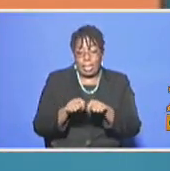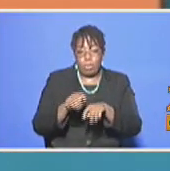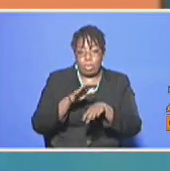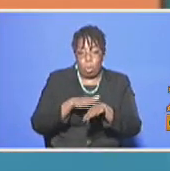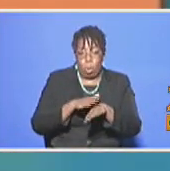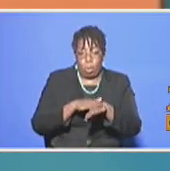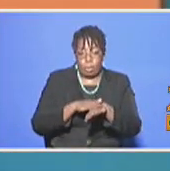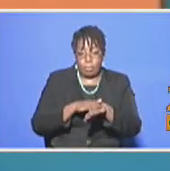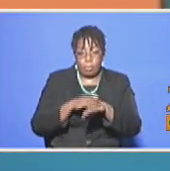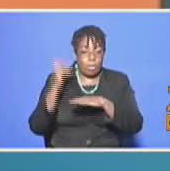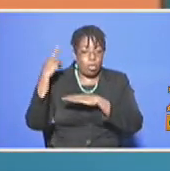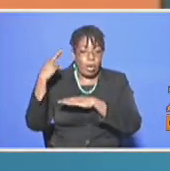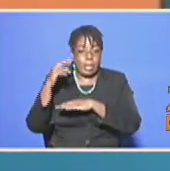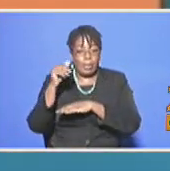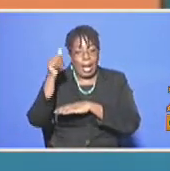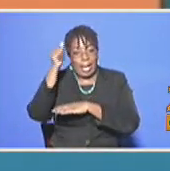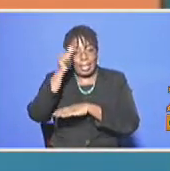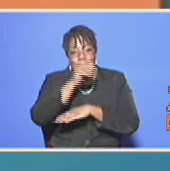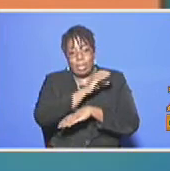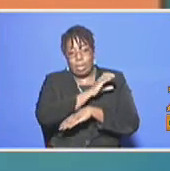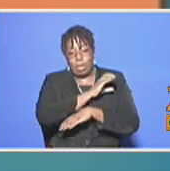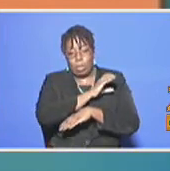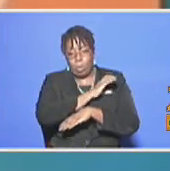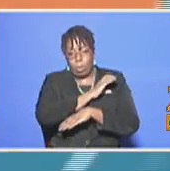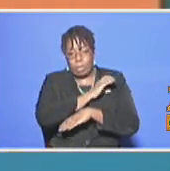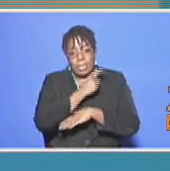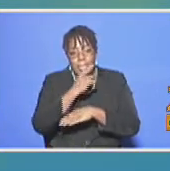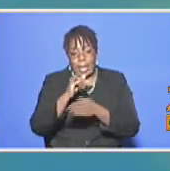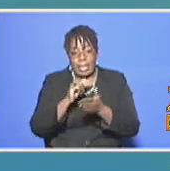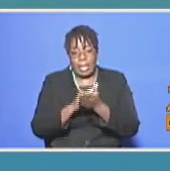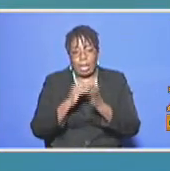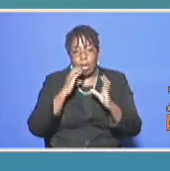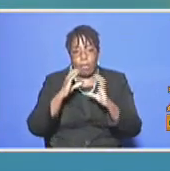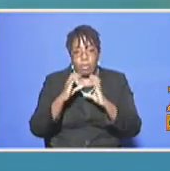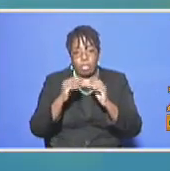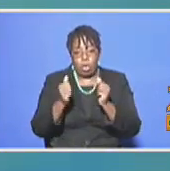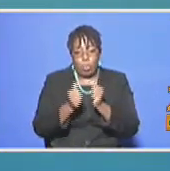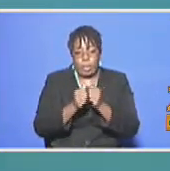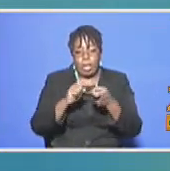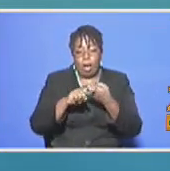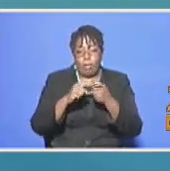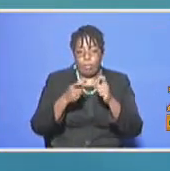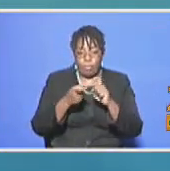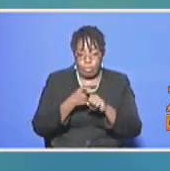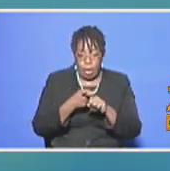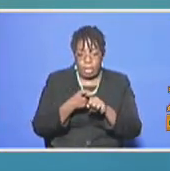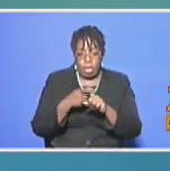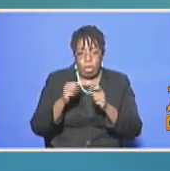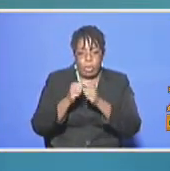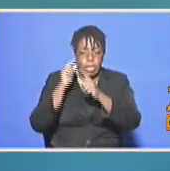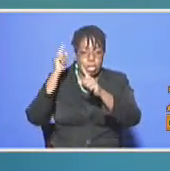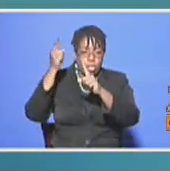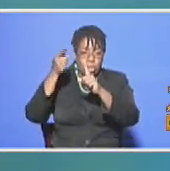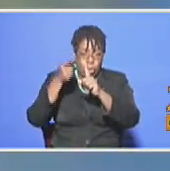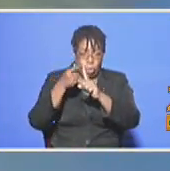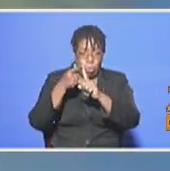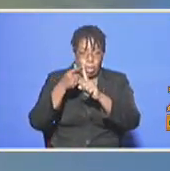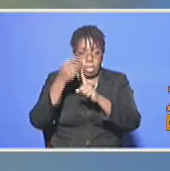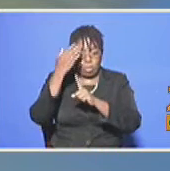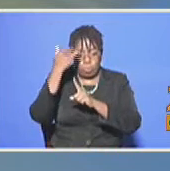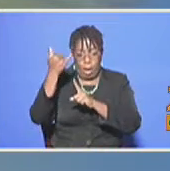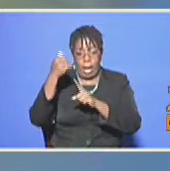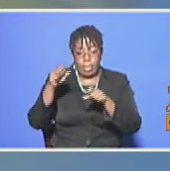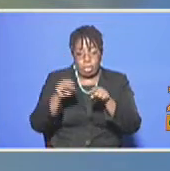and radio personality Anthony A.C. Coakley says a conversation with a friend alongside his vision brought the shoe game to life.